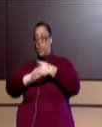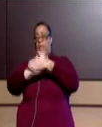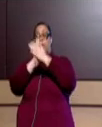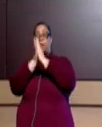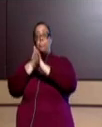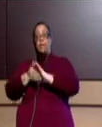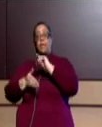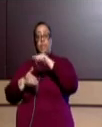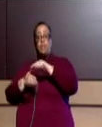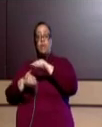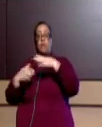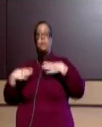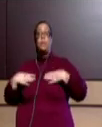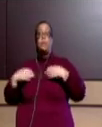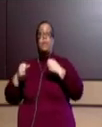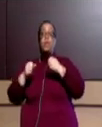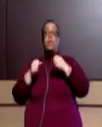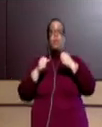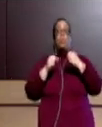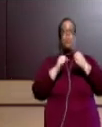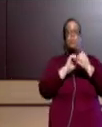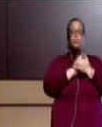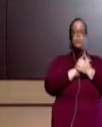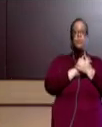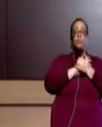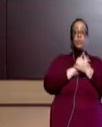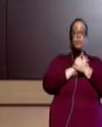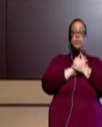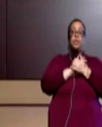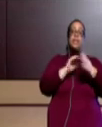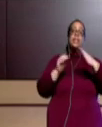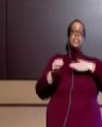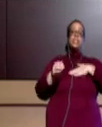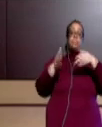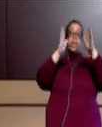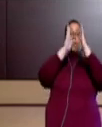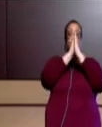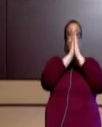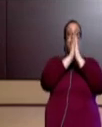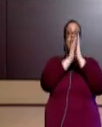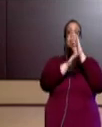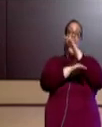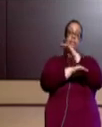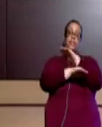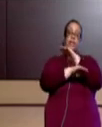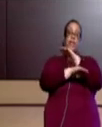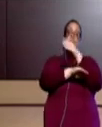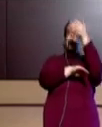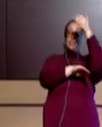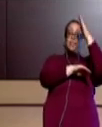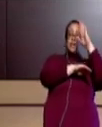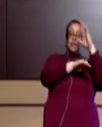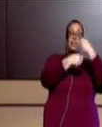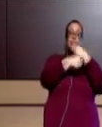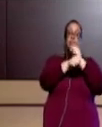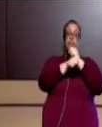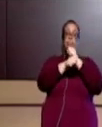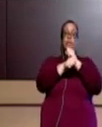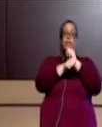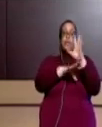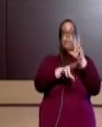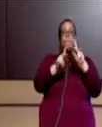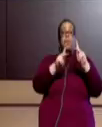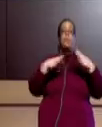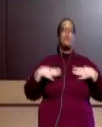made whole. It is my prayer that tonight that God begin to make people